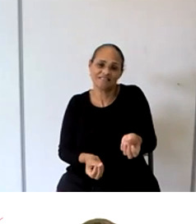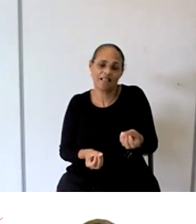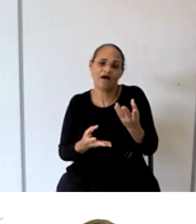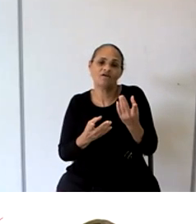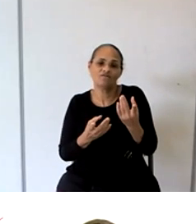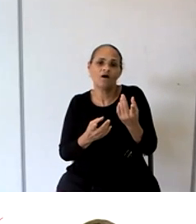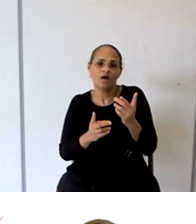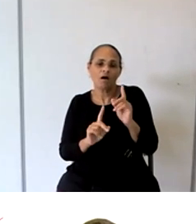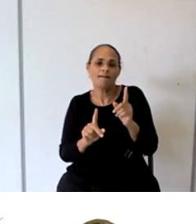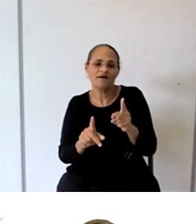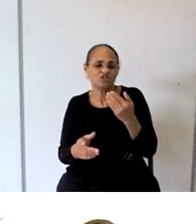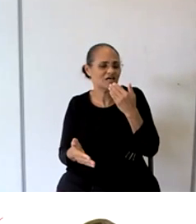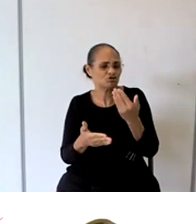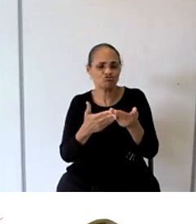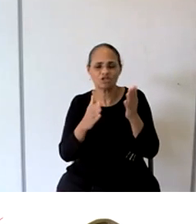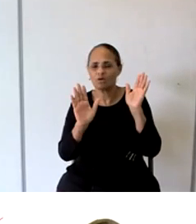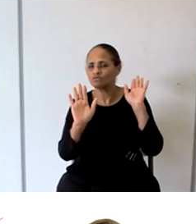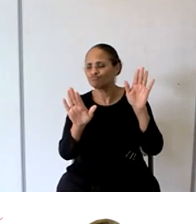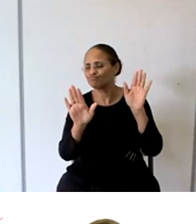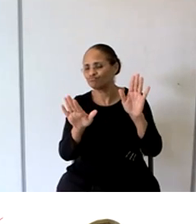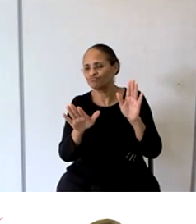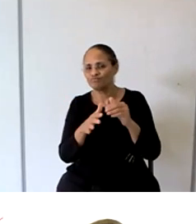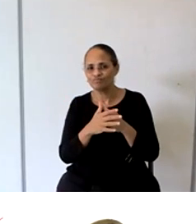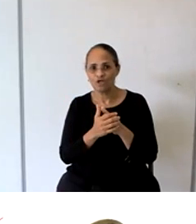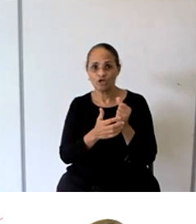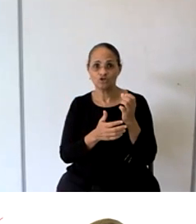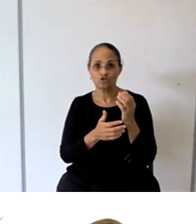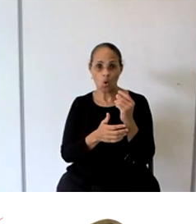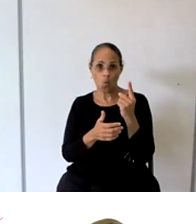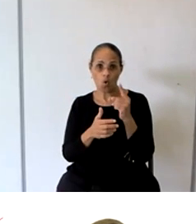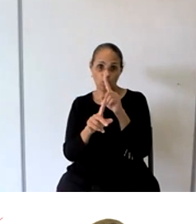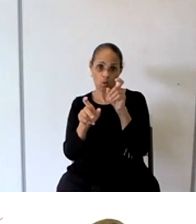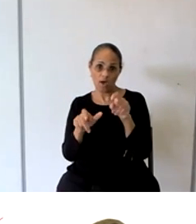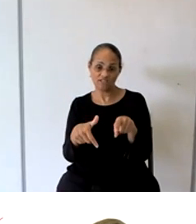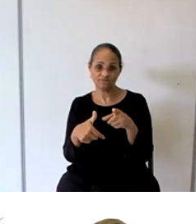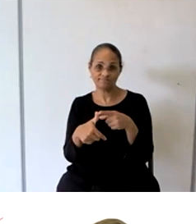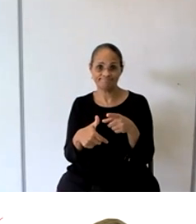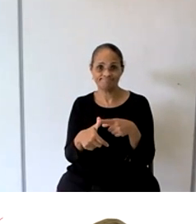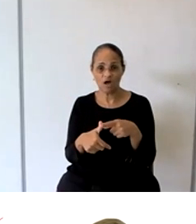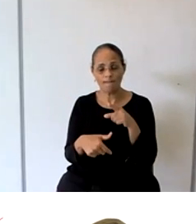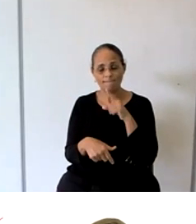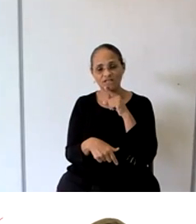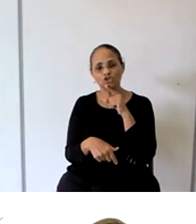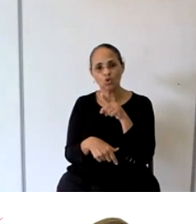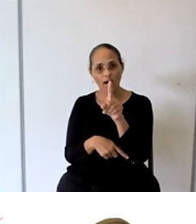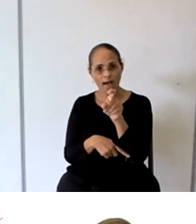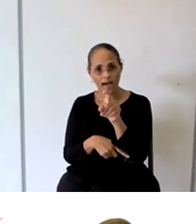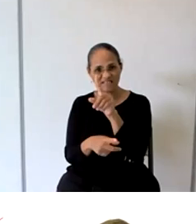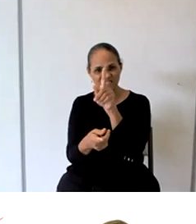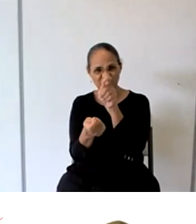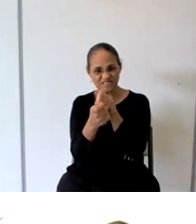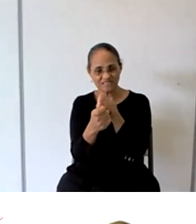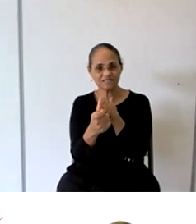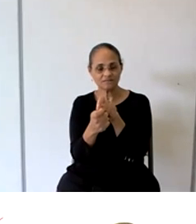So Jessica, that was fabulous. So the one question that we did have come in, I want to make sure that I ask it specifically, it was from